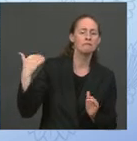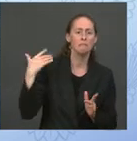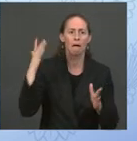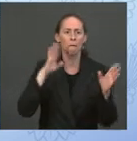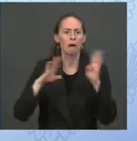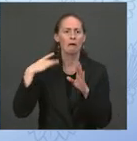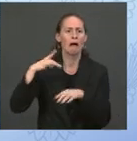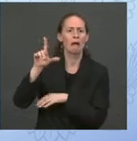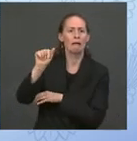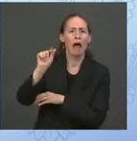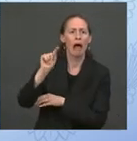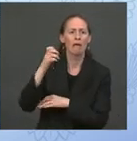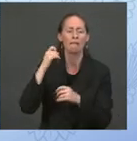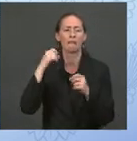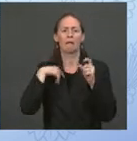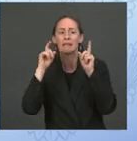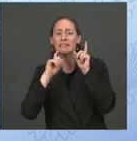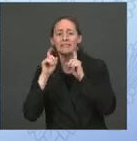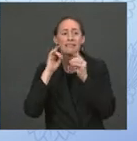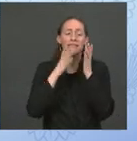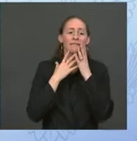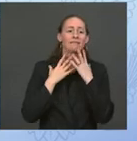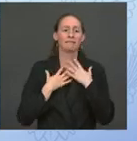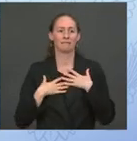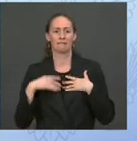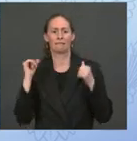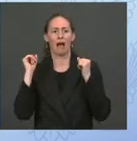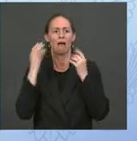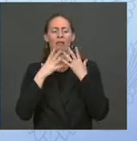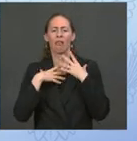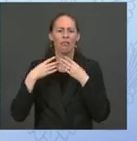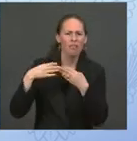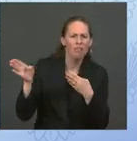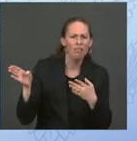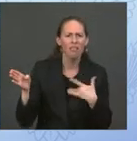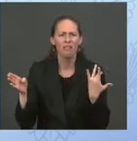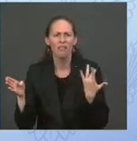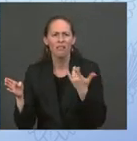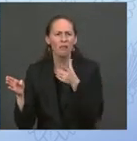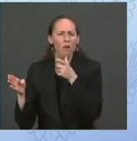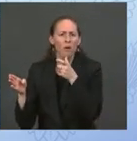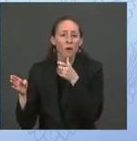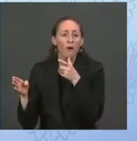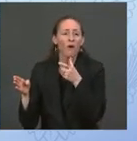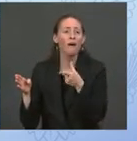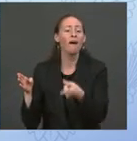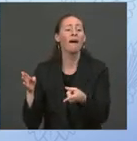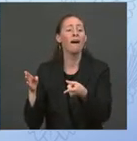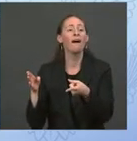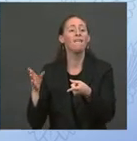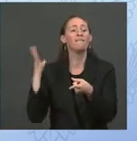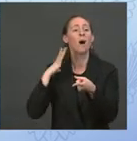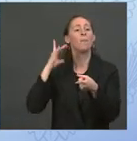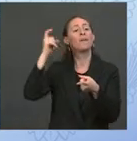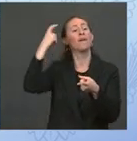door, shaving cream, razor in my hand, towel on, opened the door. And who's standing there but the former governor of the state of